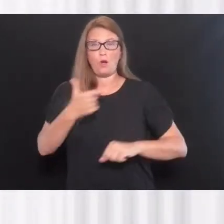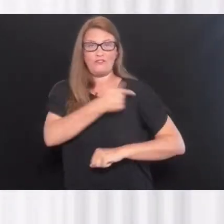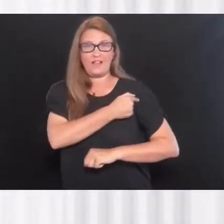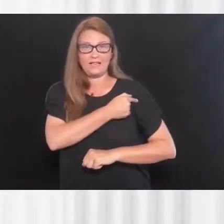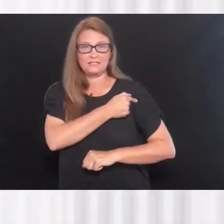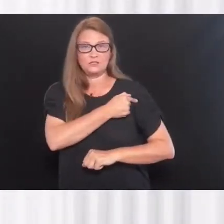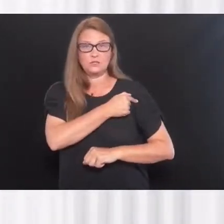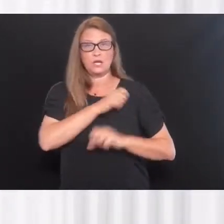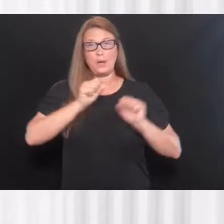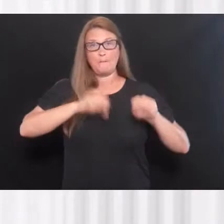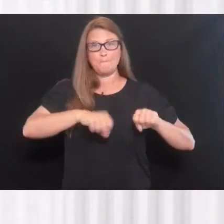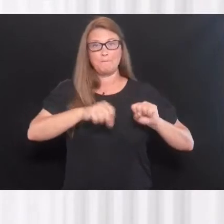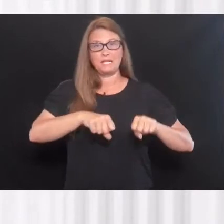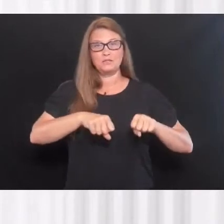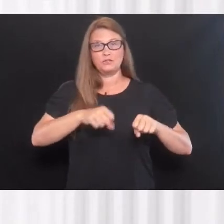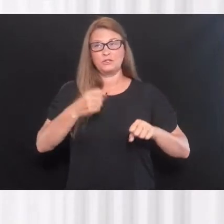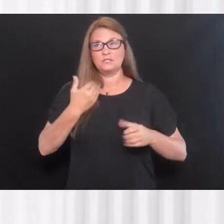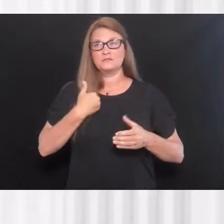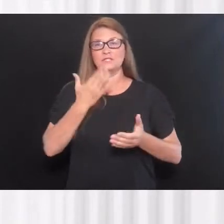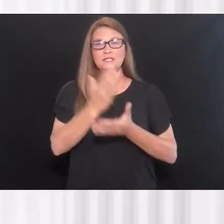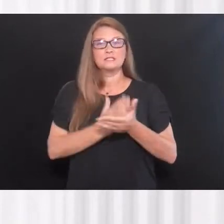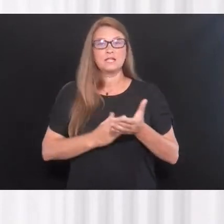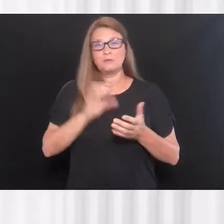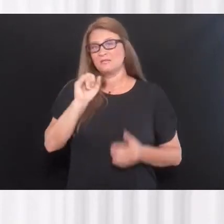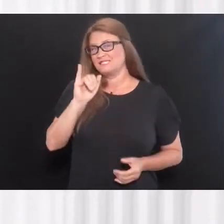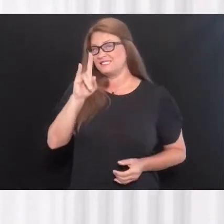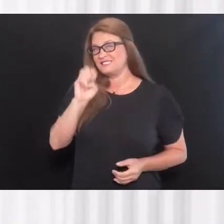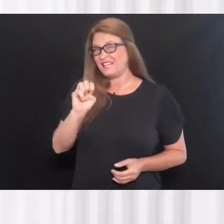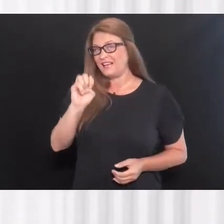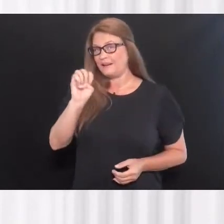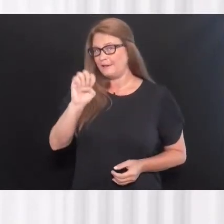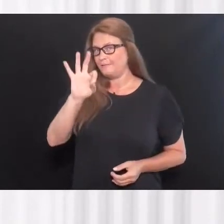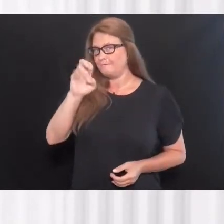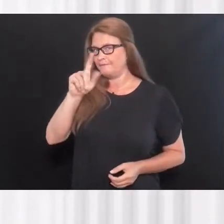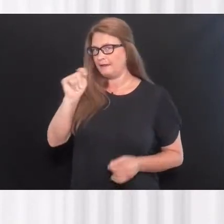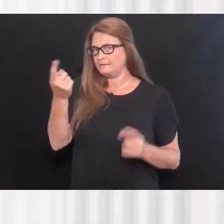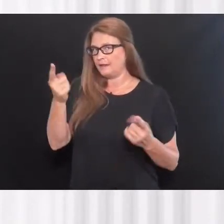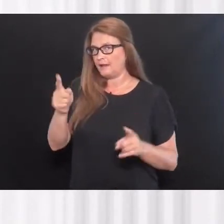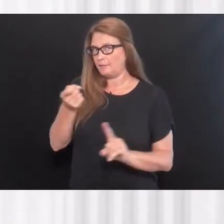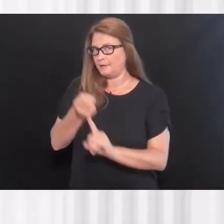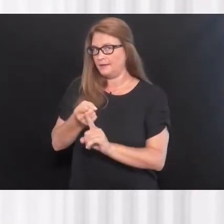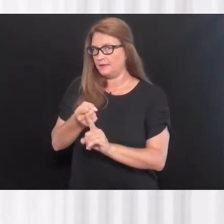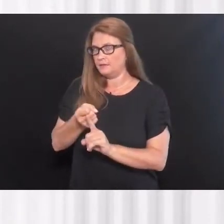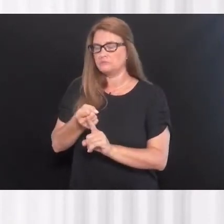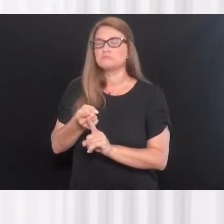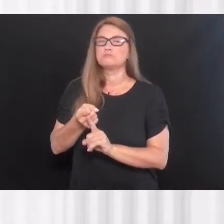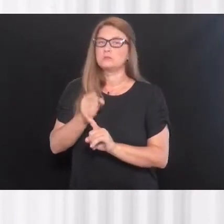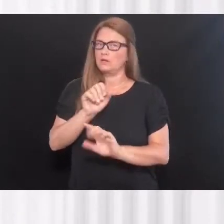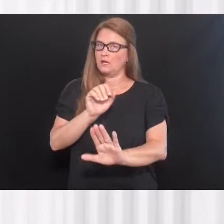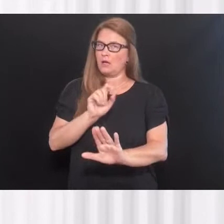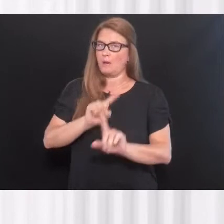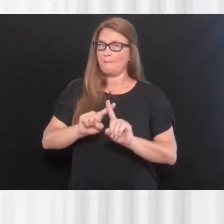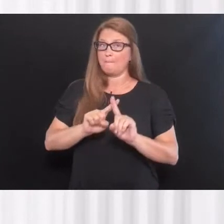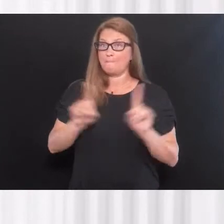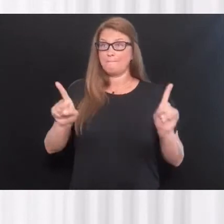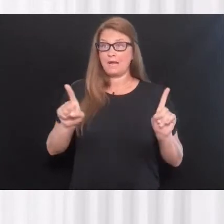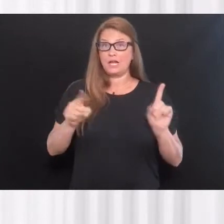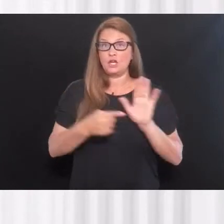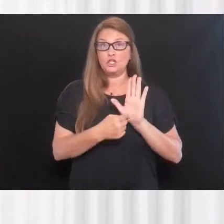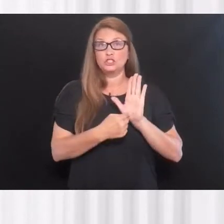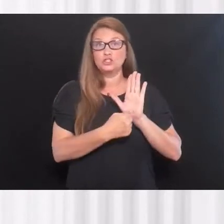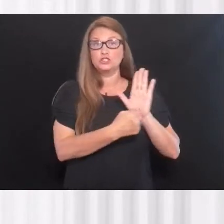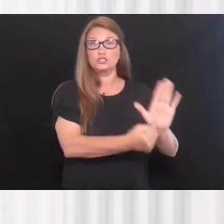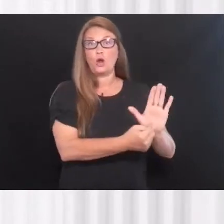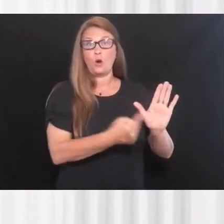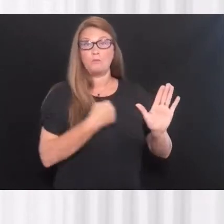a potential for some side effect that may happen. So, the two things I tell people is show me a hospital that's overran